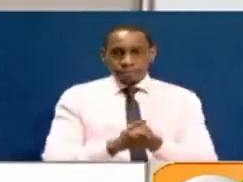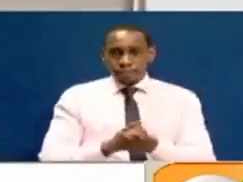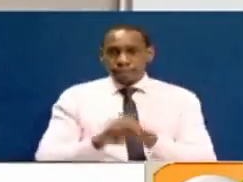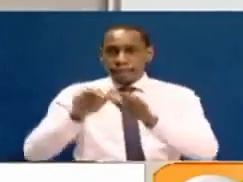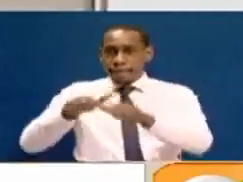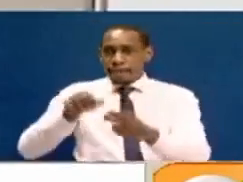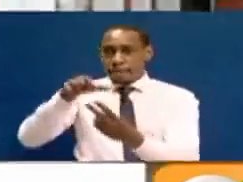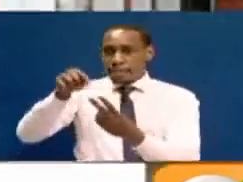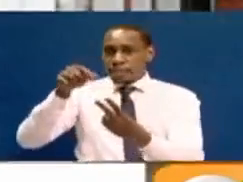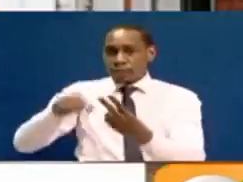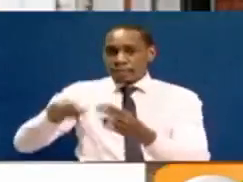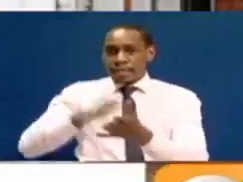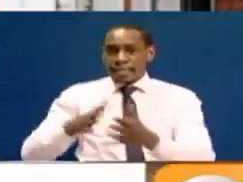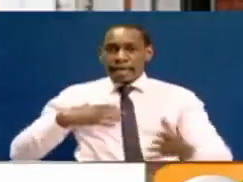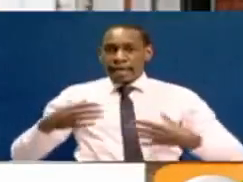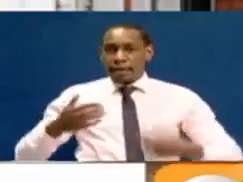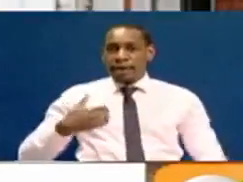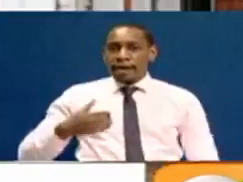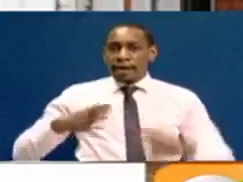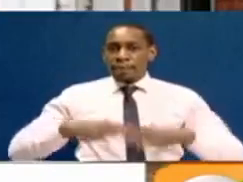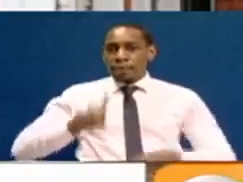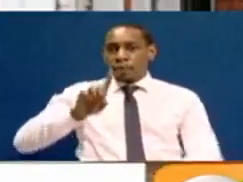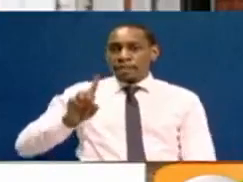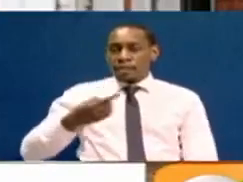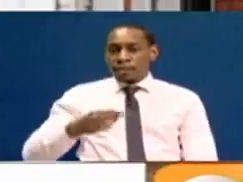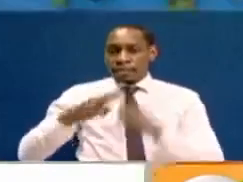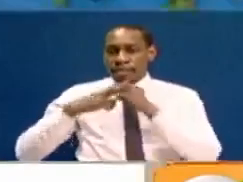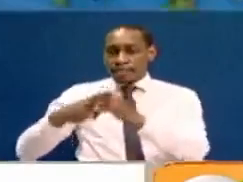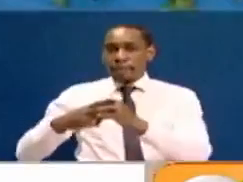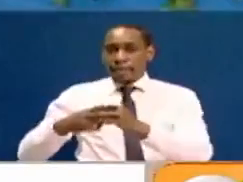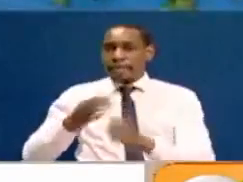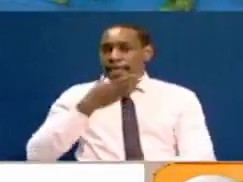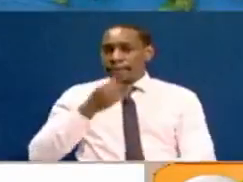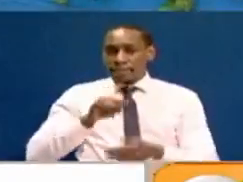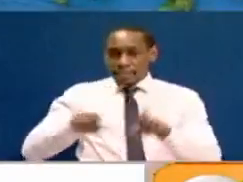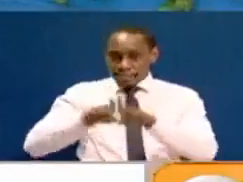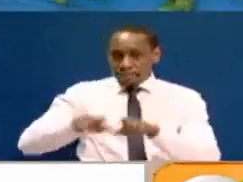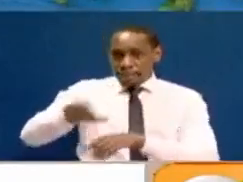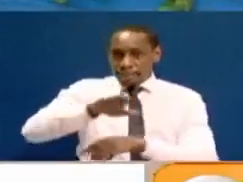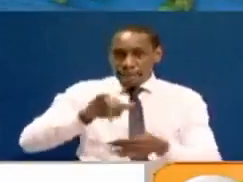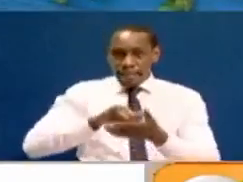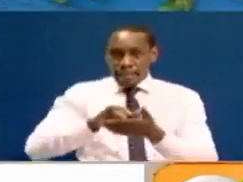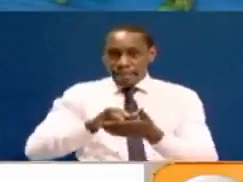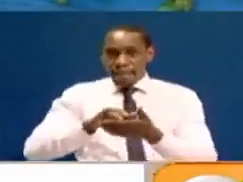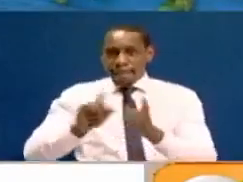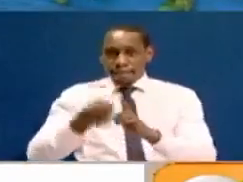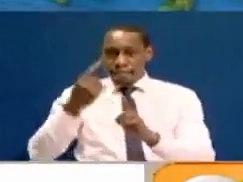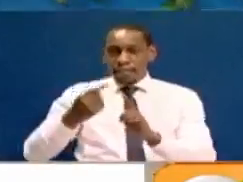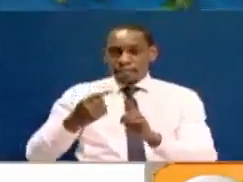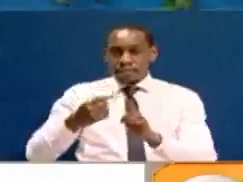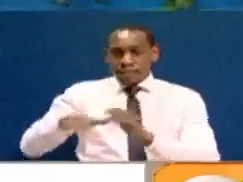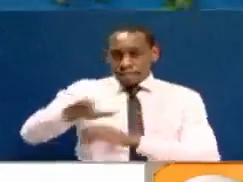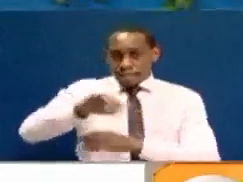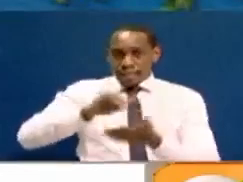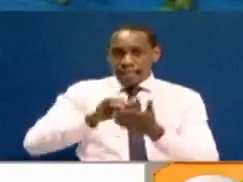in Kahawa has a workforce of about 1,700 men. This location will serve as the first pilot